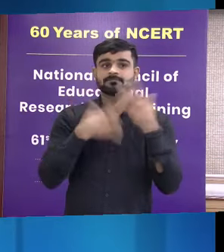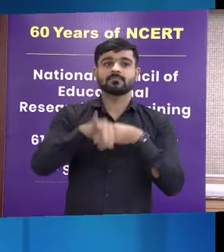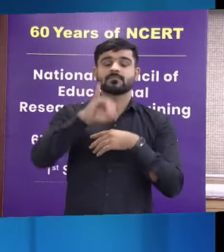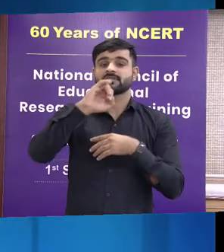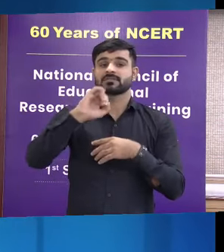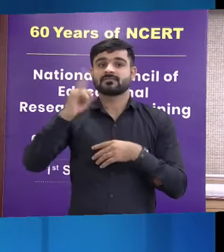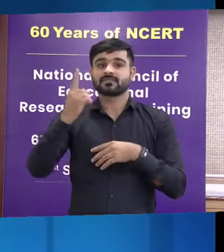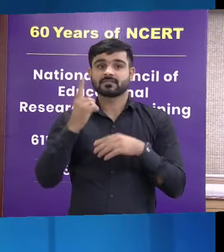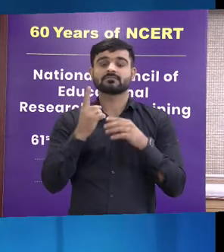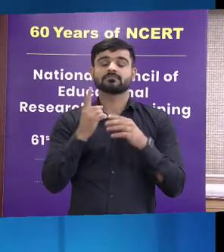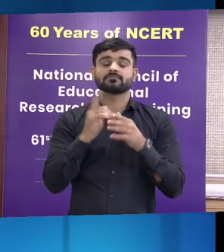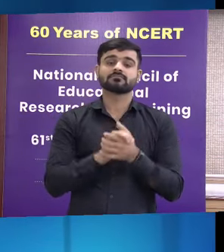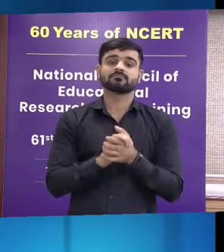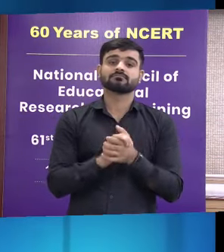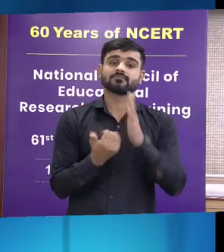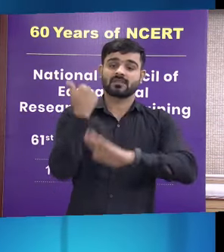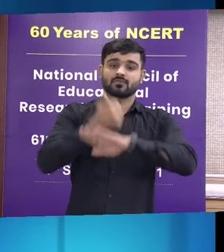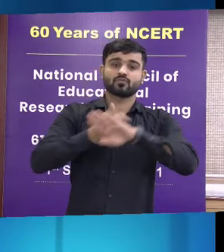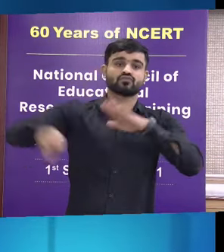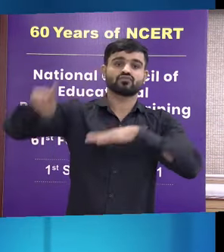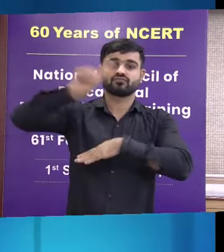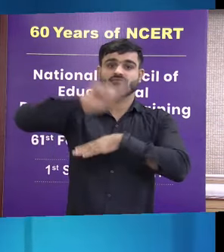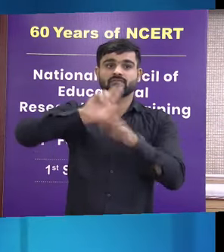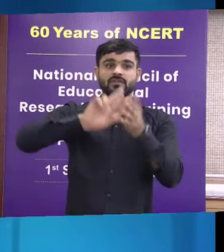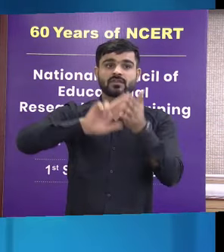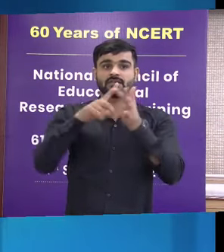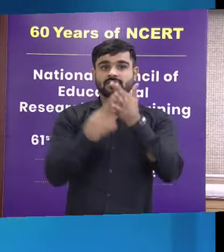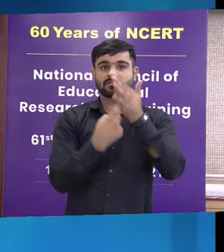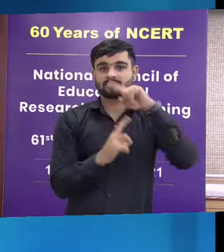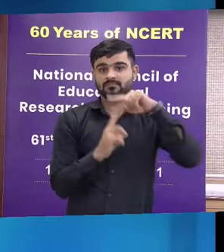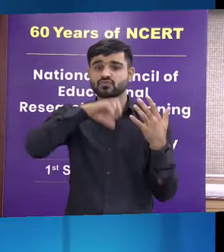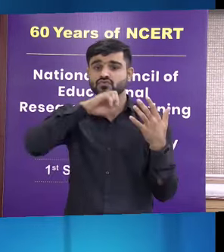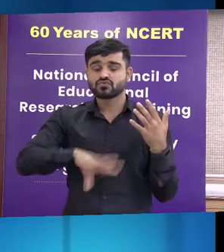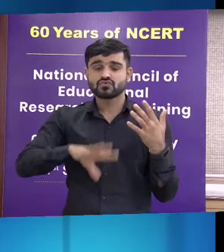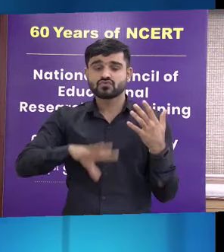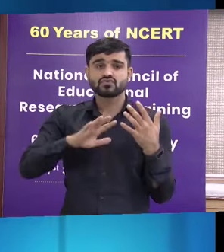61st Foundation Day of the NCERT.